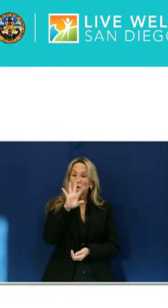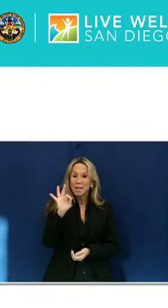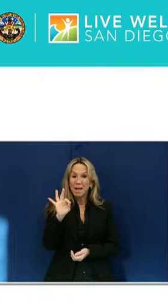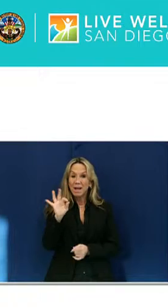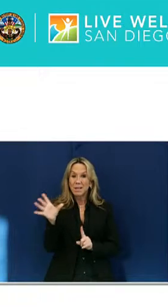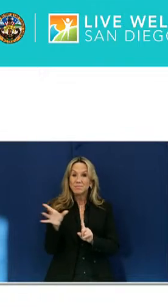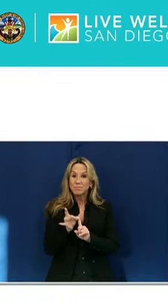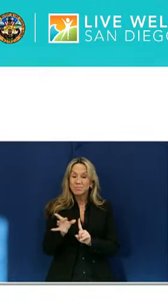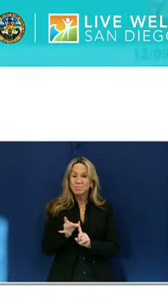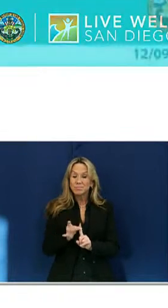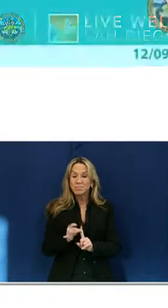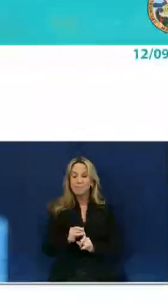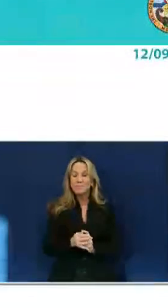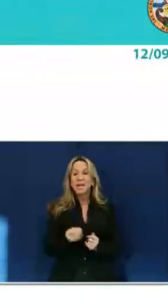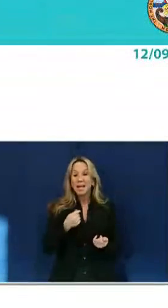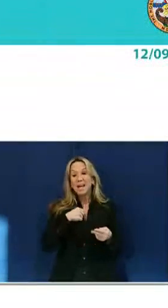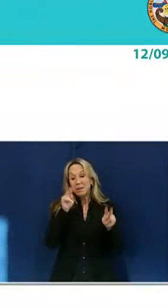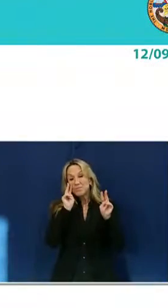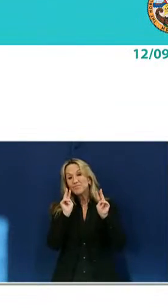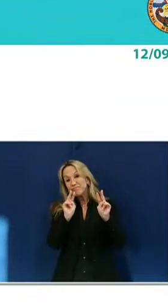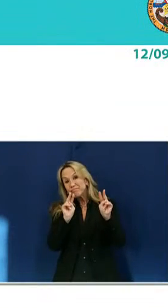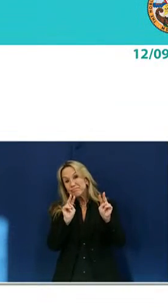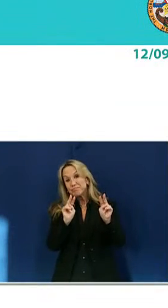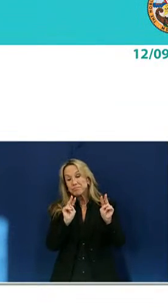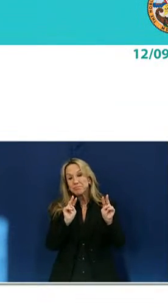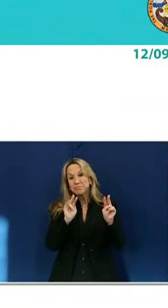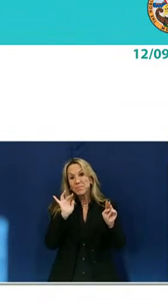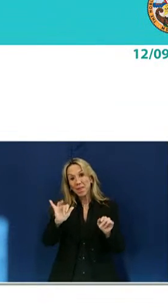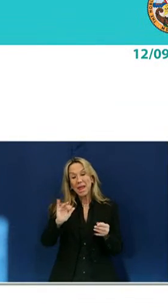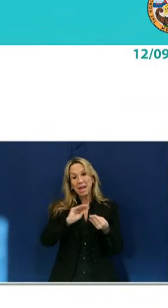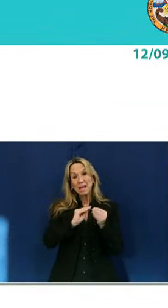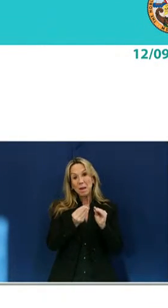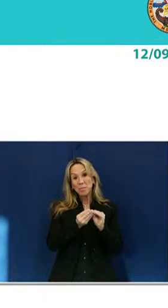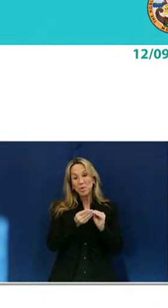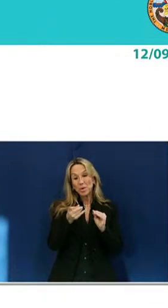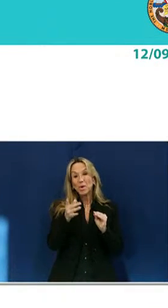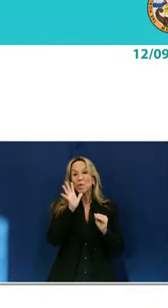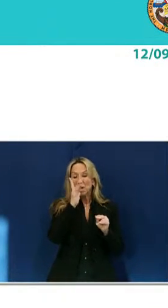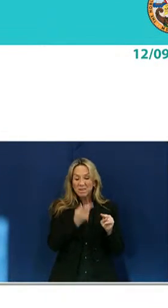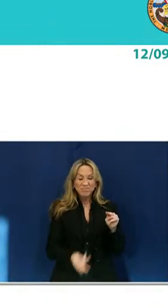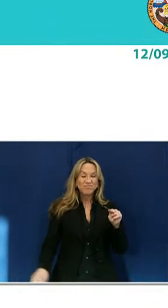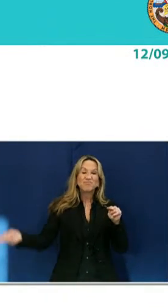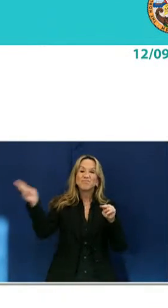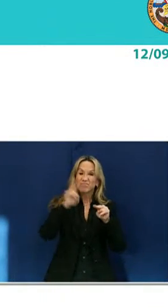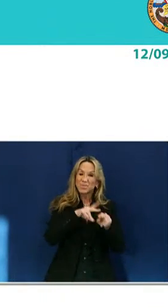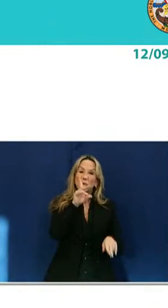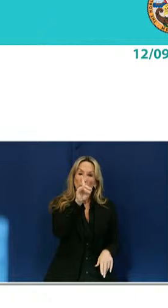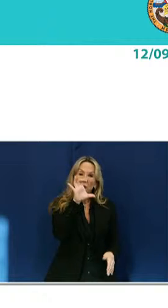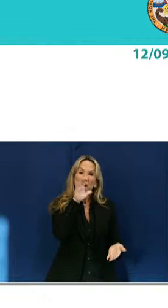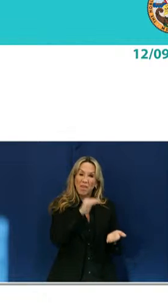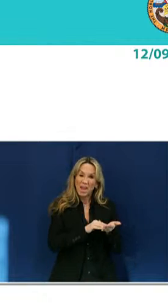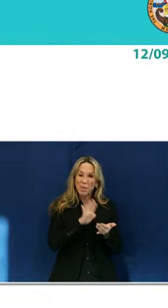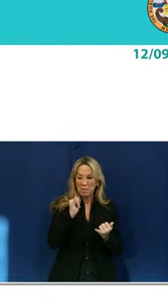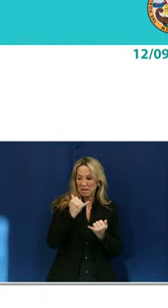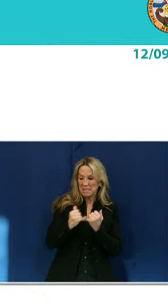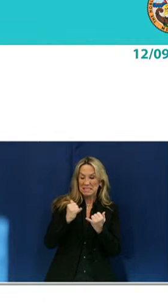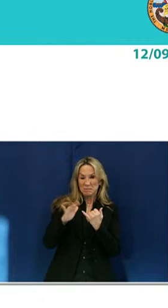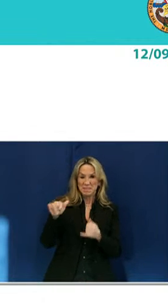97,549 cases. And I anticipate that this number will reach 100,000 by the end of the